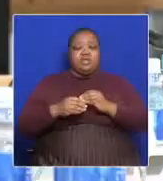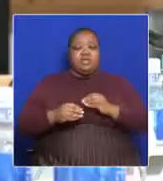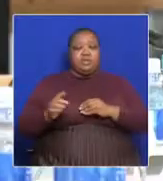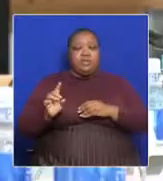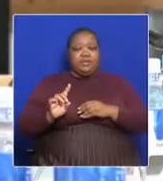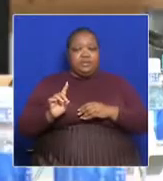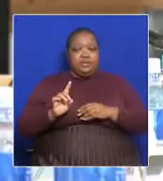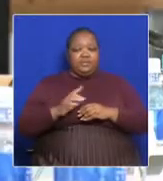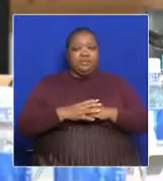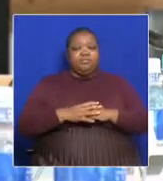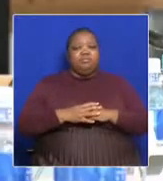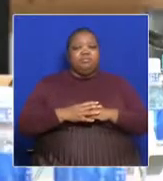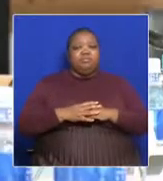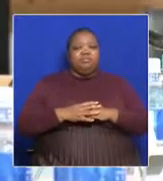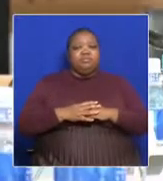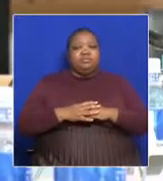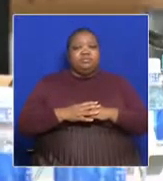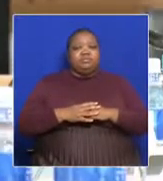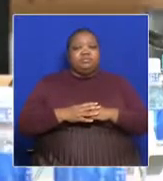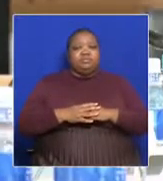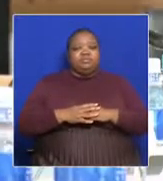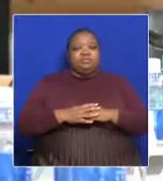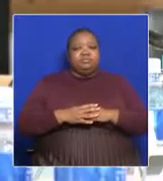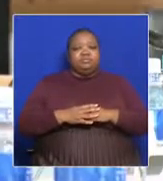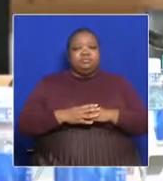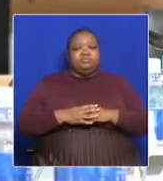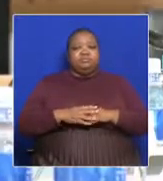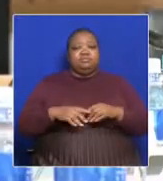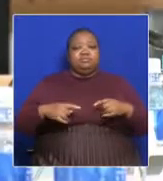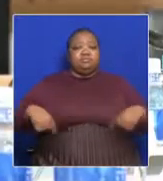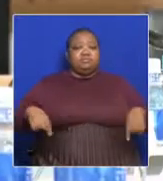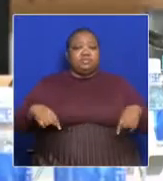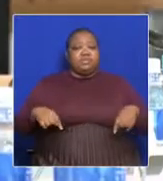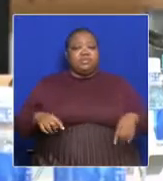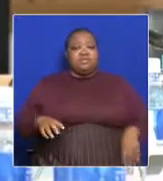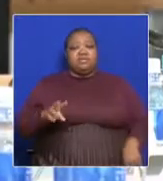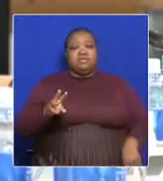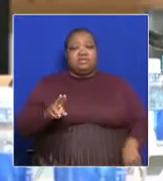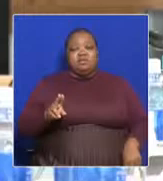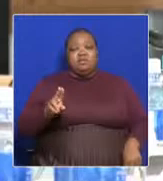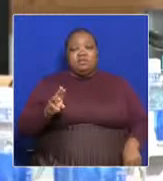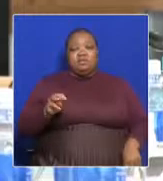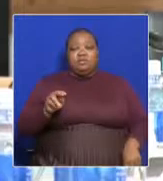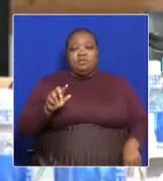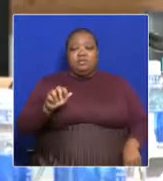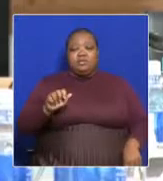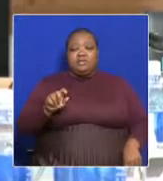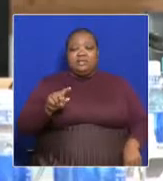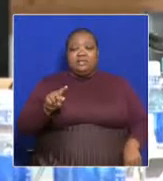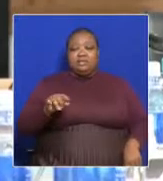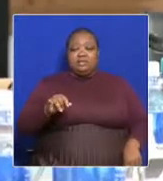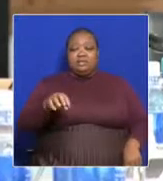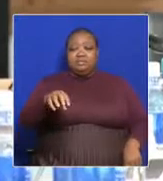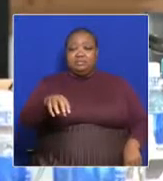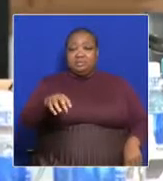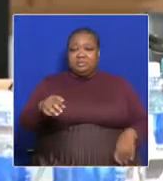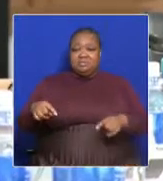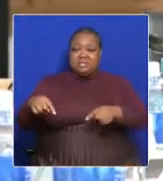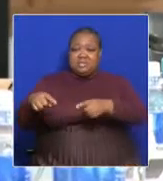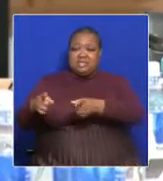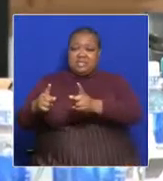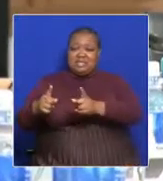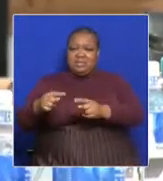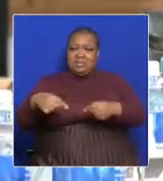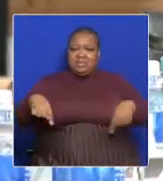thing about the fear of Umlazi not making sense to me, what I want to add to that is this.